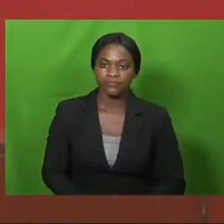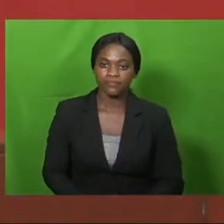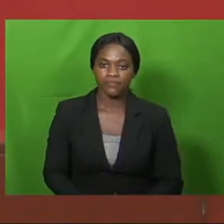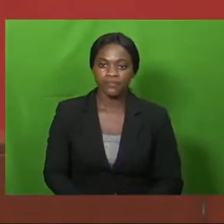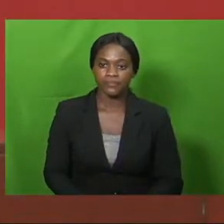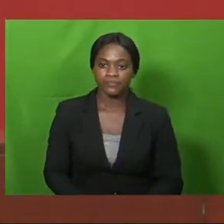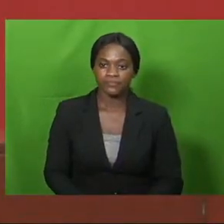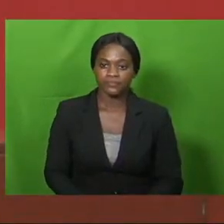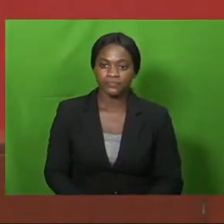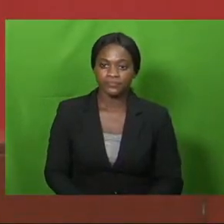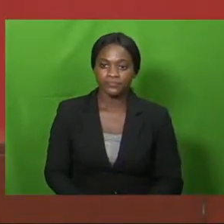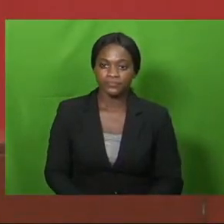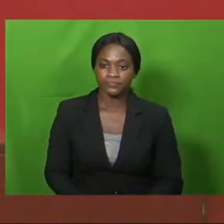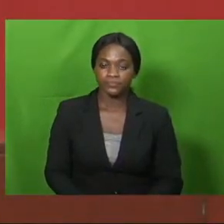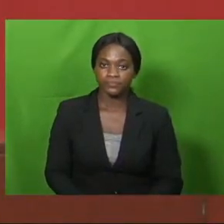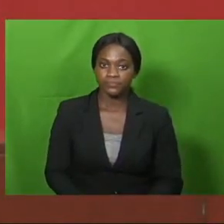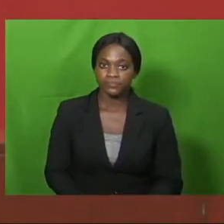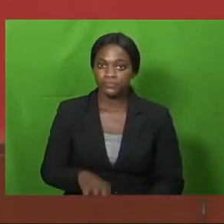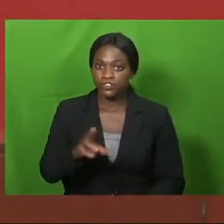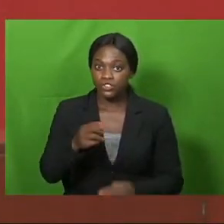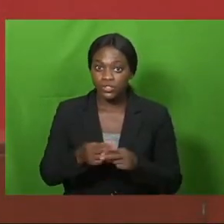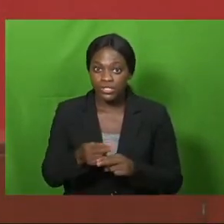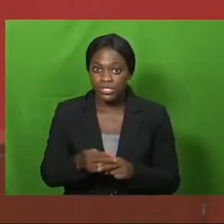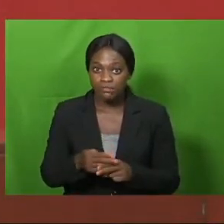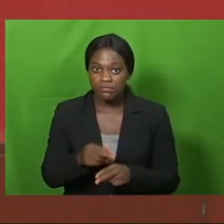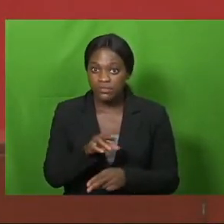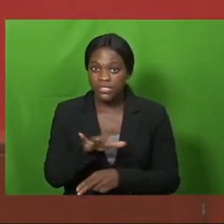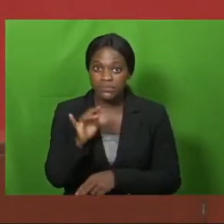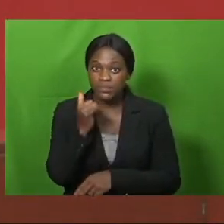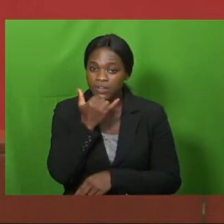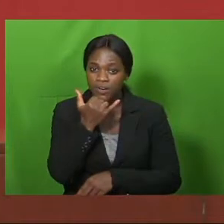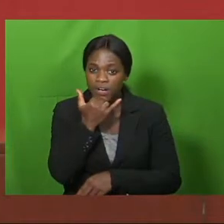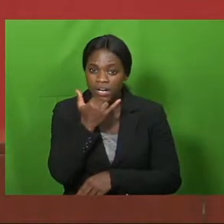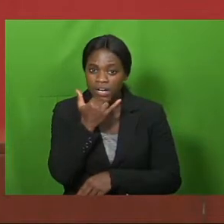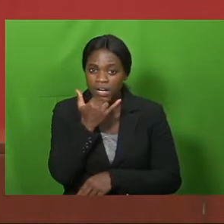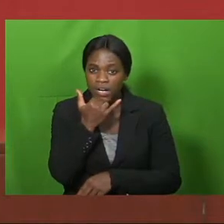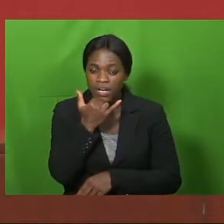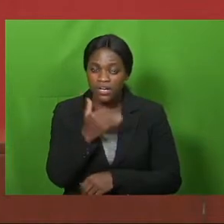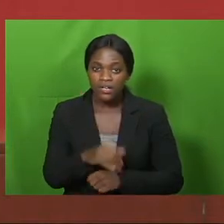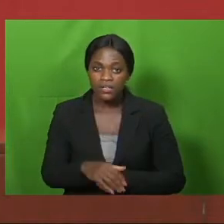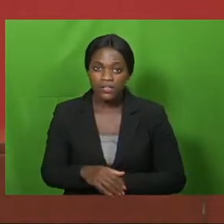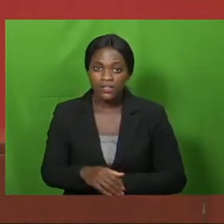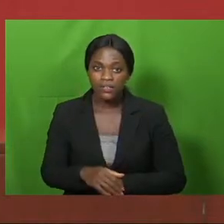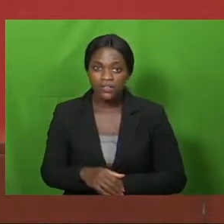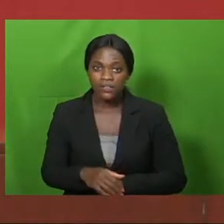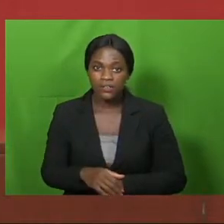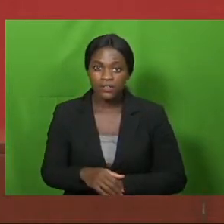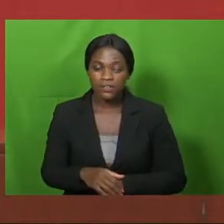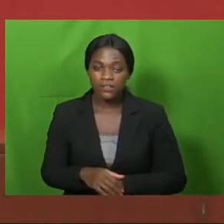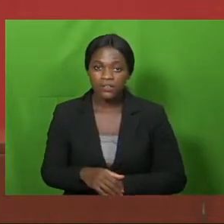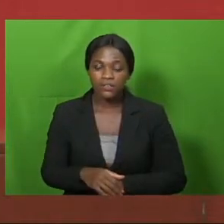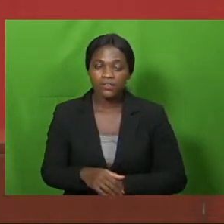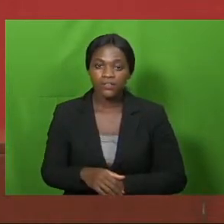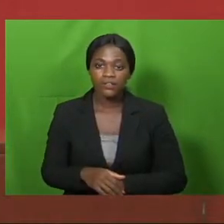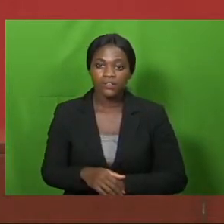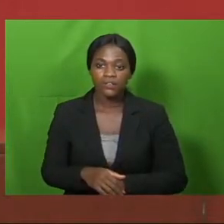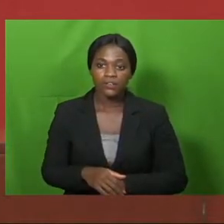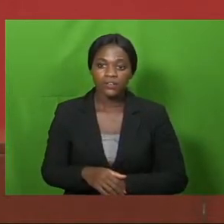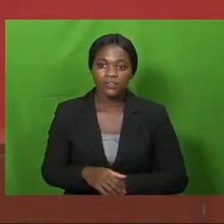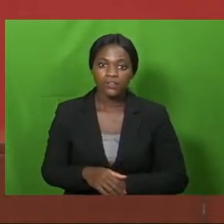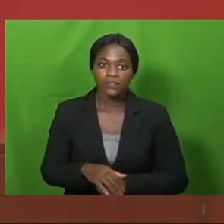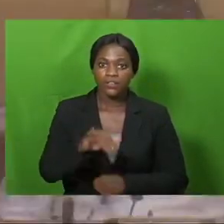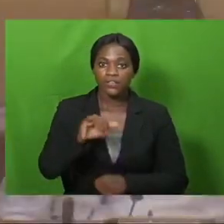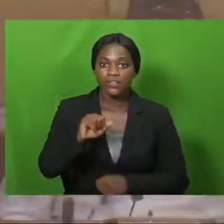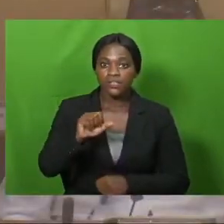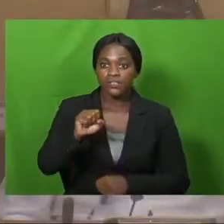What is it? Your name was wrongly spelled? He was in the house yesterday, Isif Baba. He was in the house Yes,